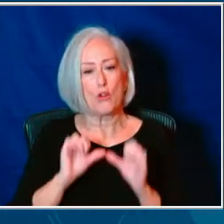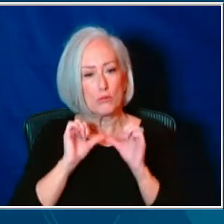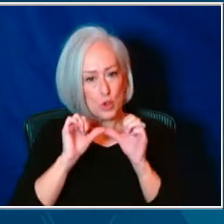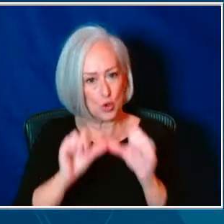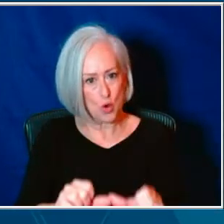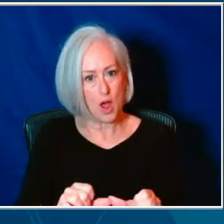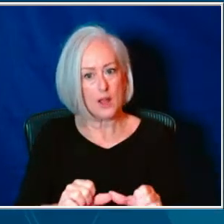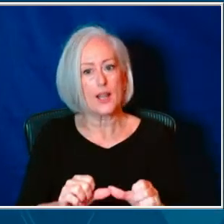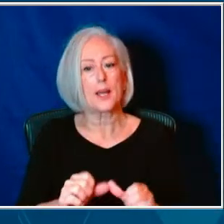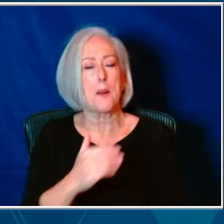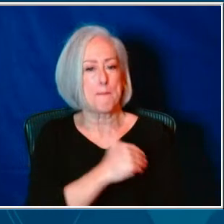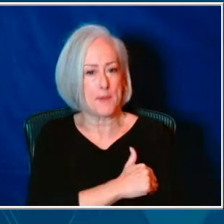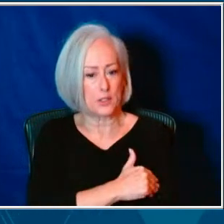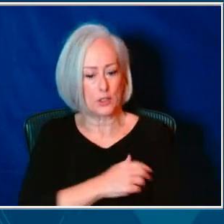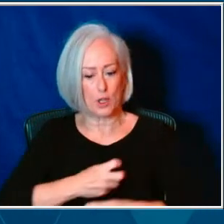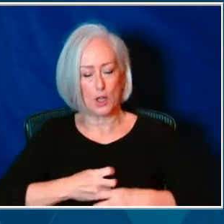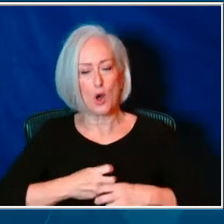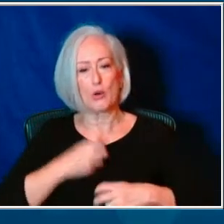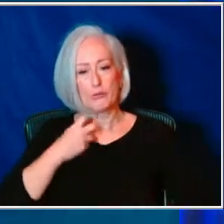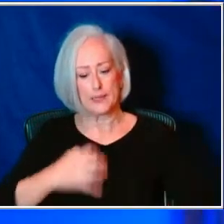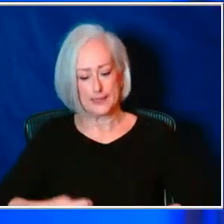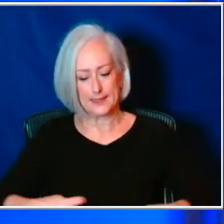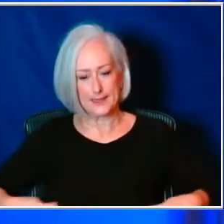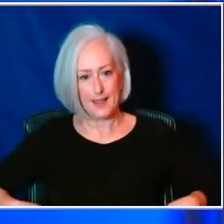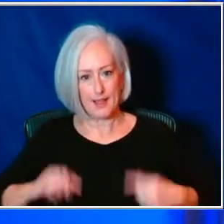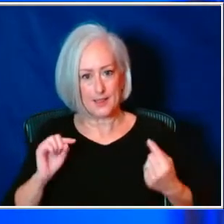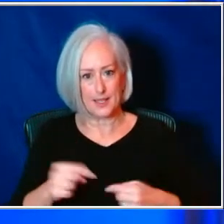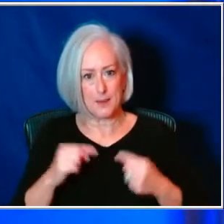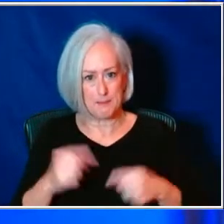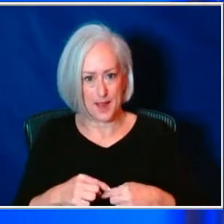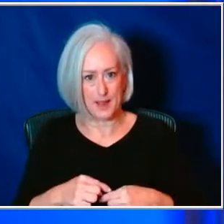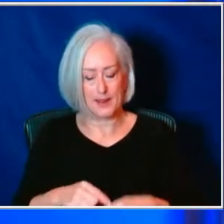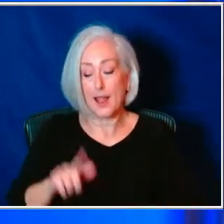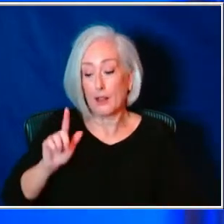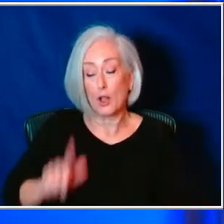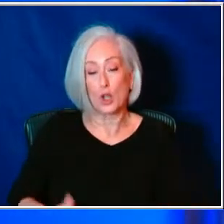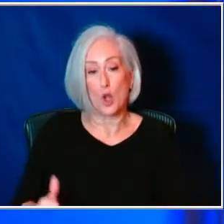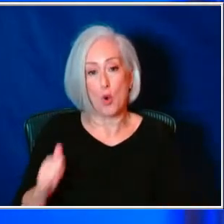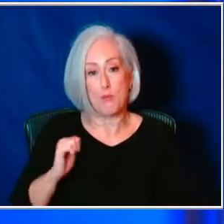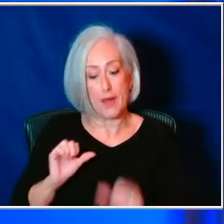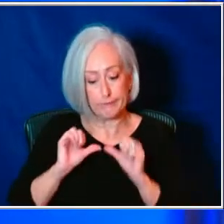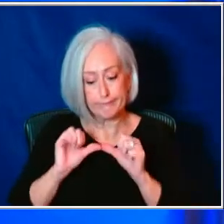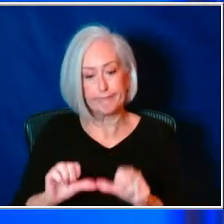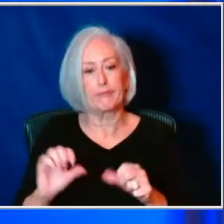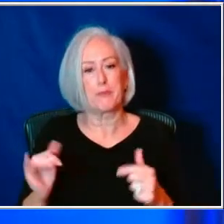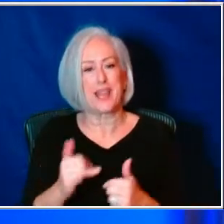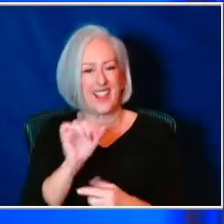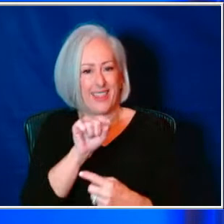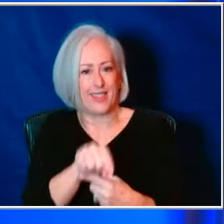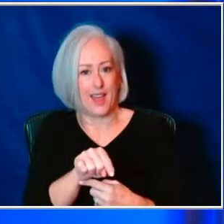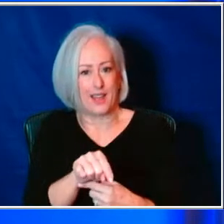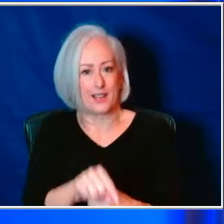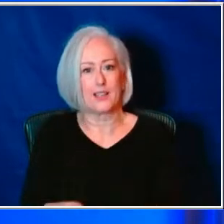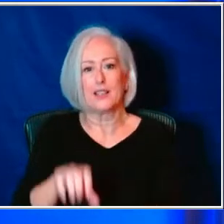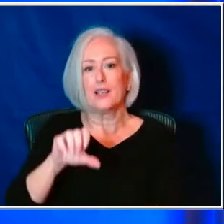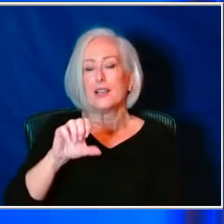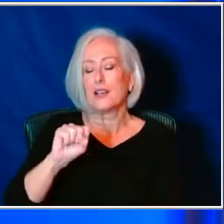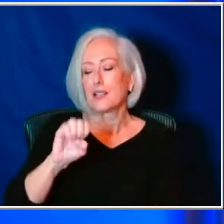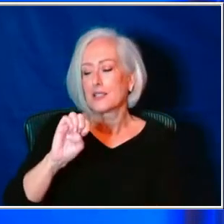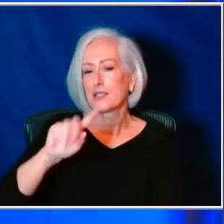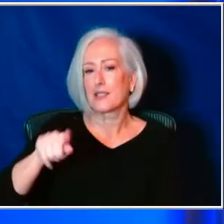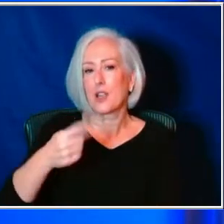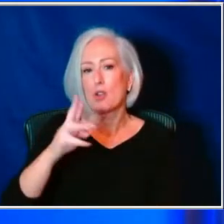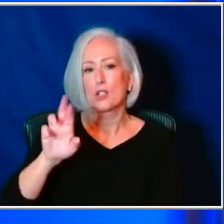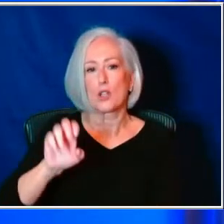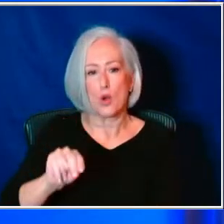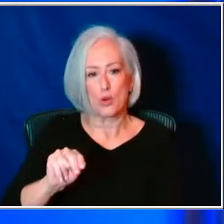is a diagnosis within that spectrum. Duloxetine is a serotonin norepinephrine reuptake inhibitor,